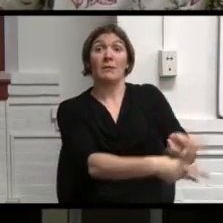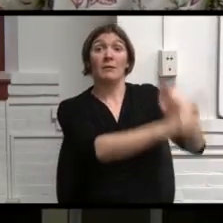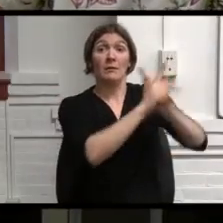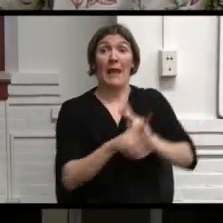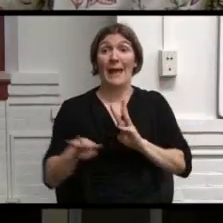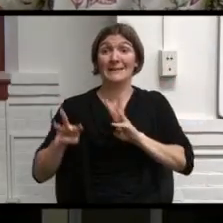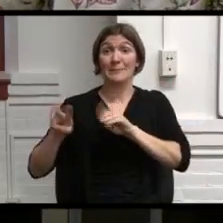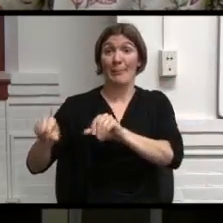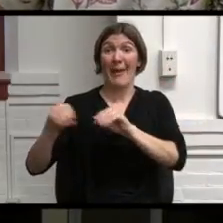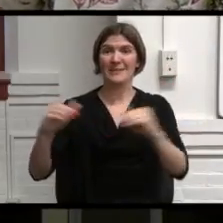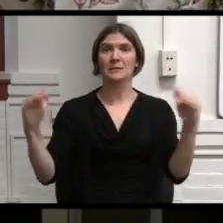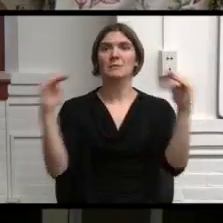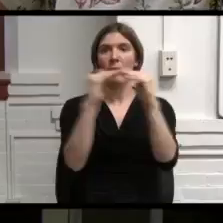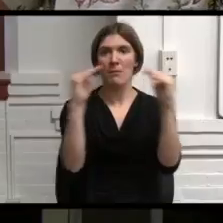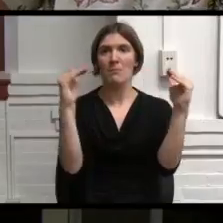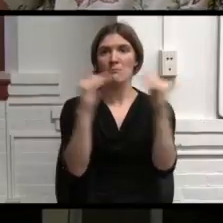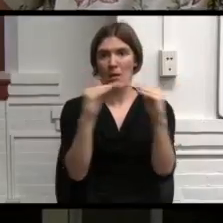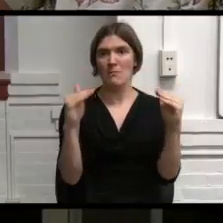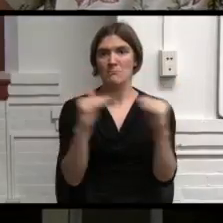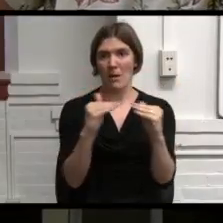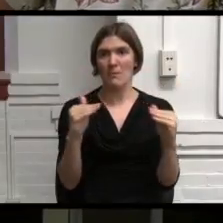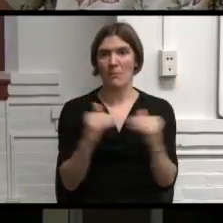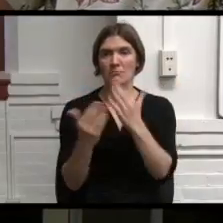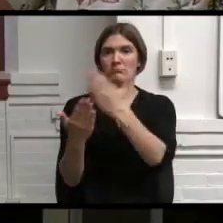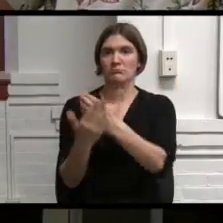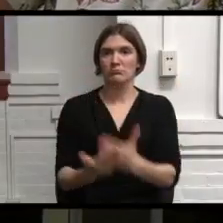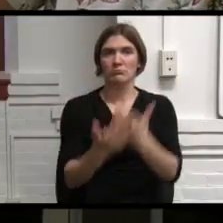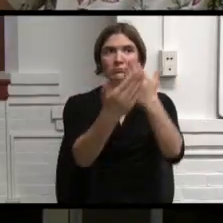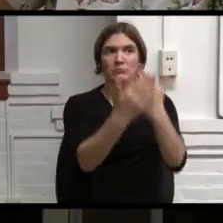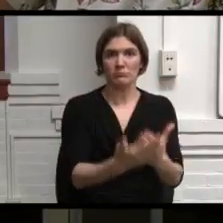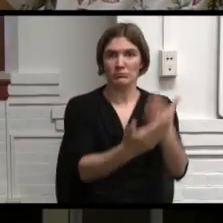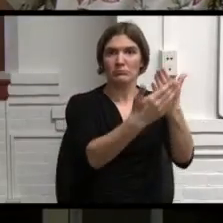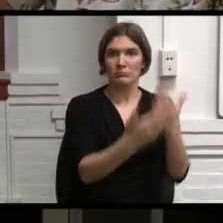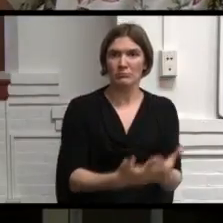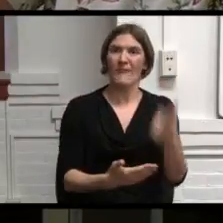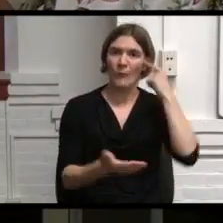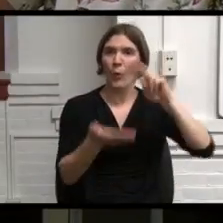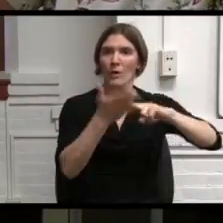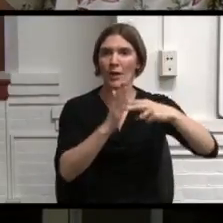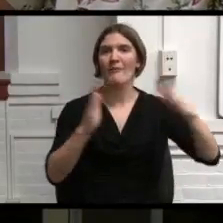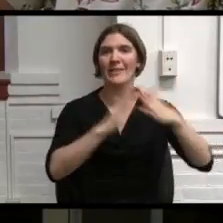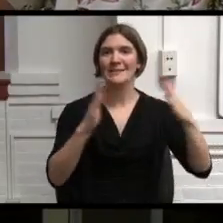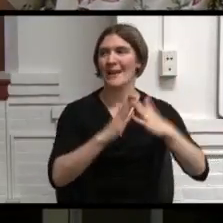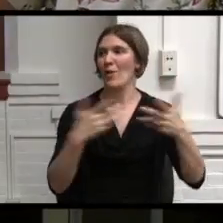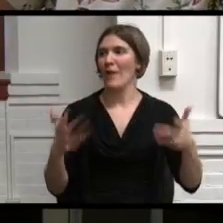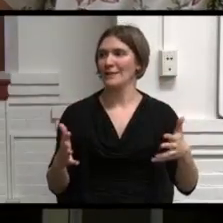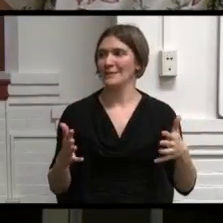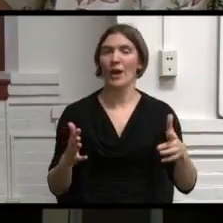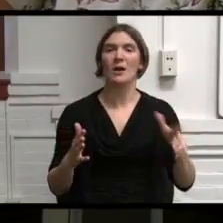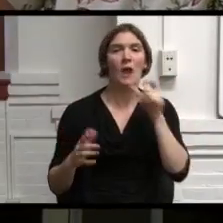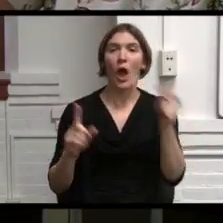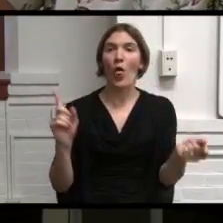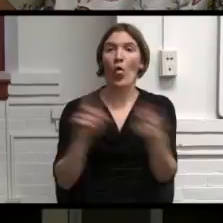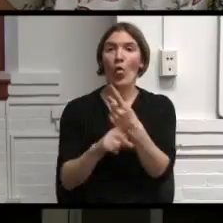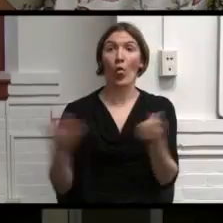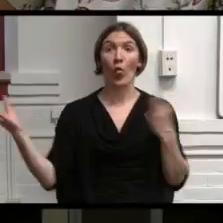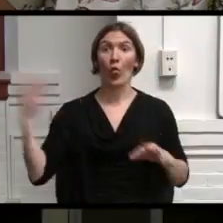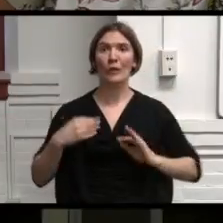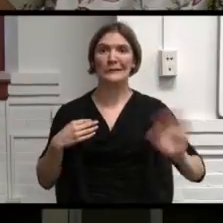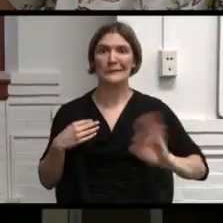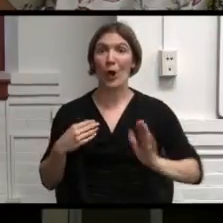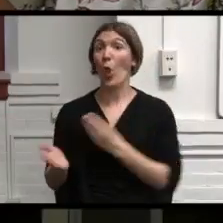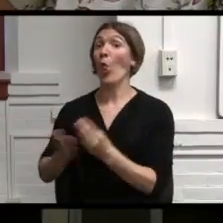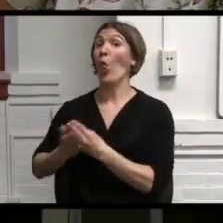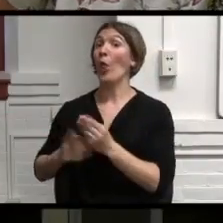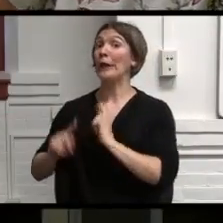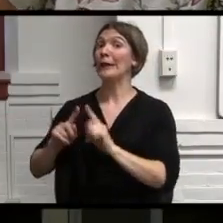expenses related to the bond have been used for municipal purposes. So it's things of that